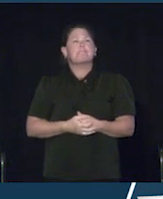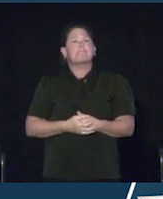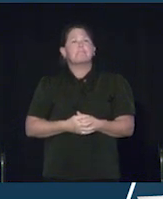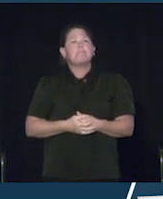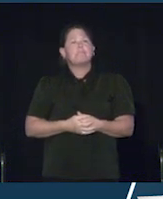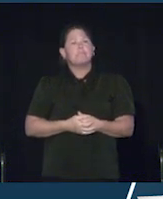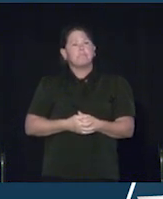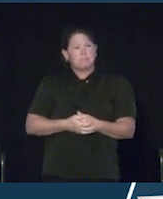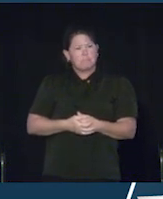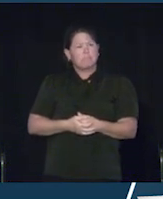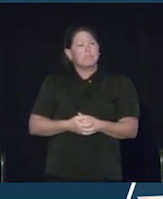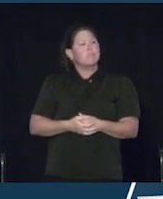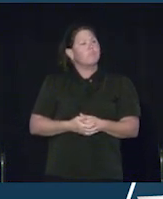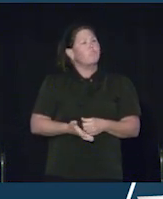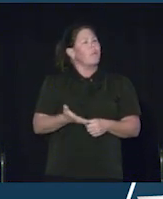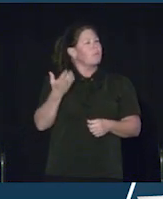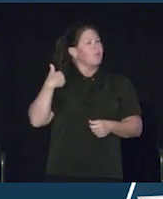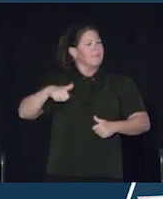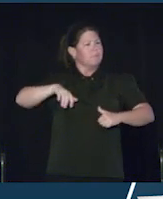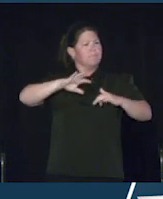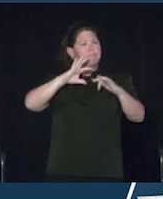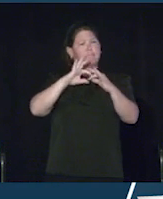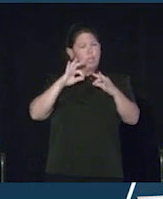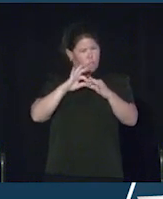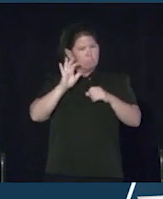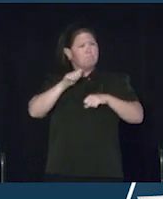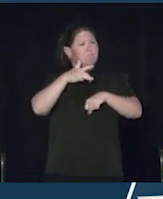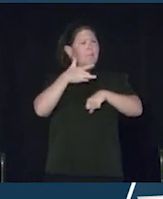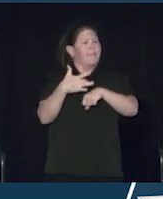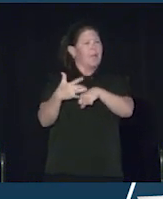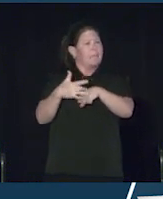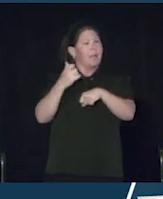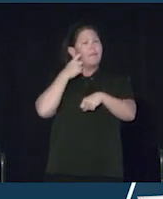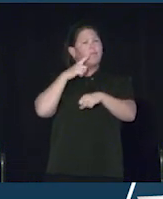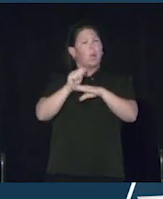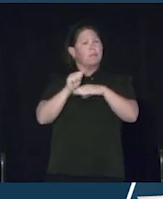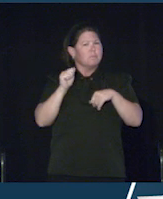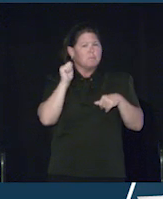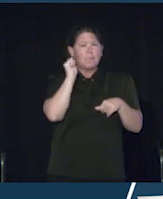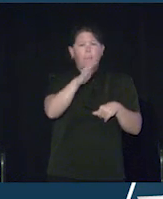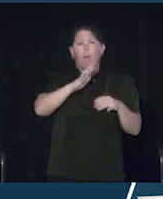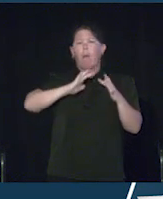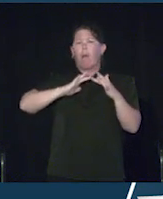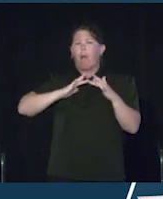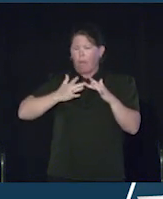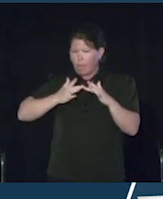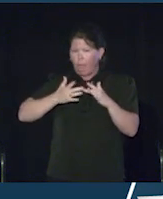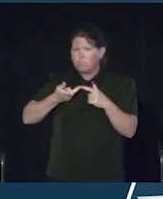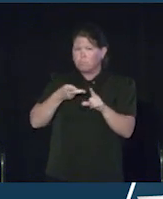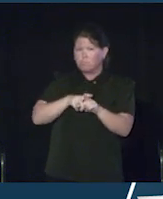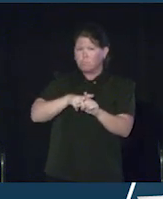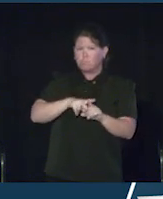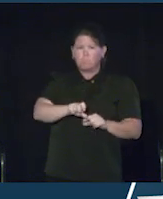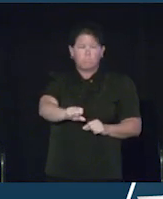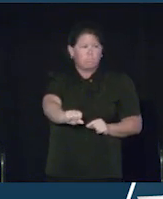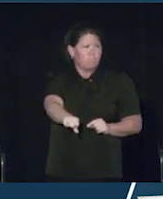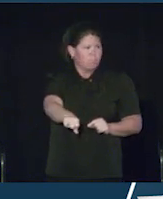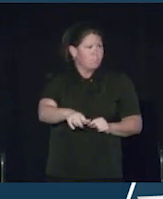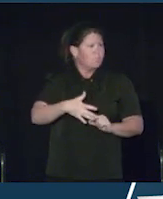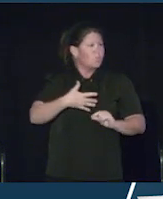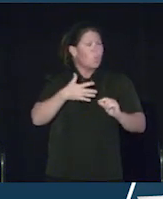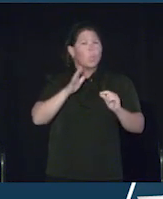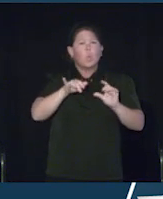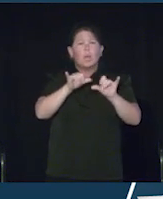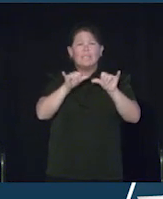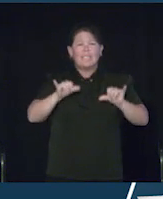have the availability of submitting applications via the online application system. This is a secure